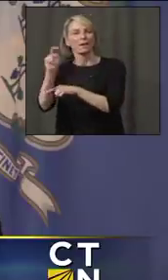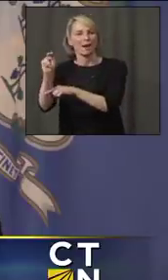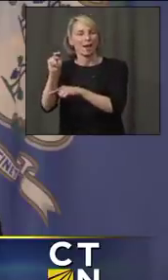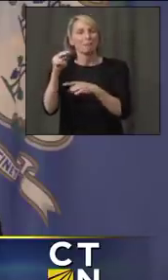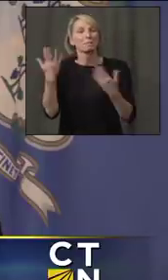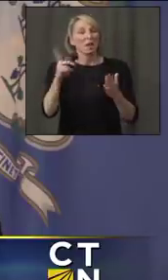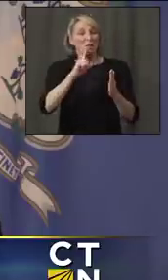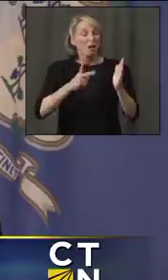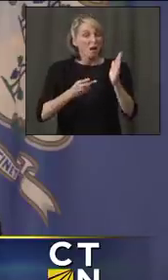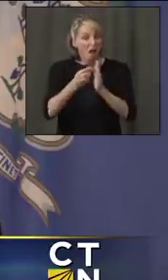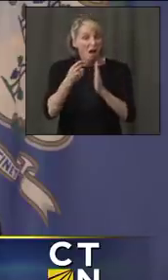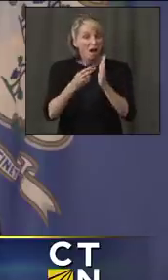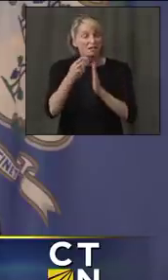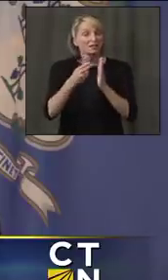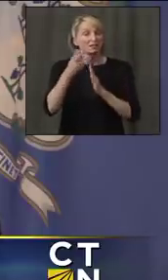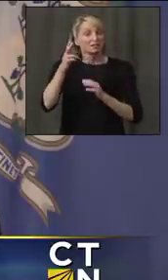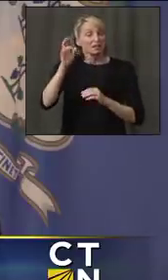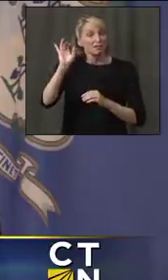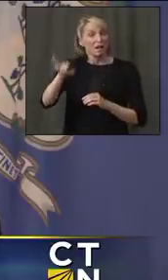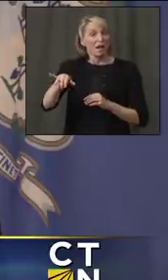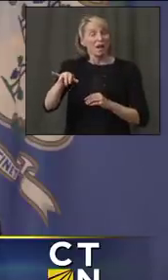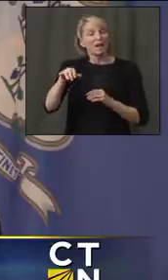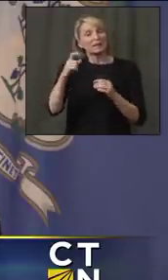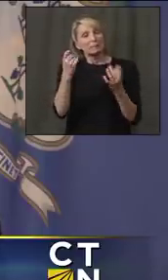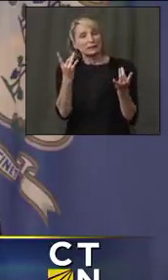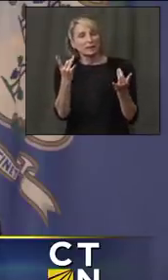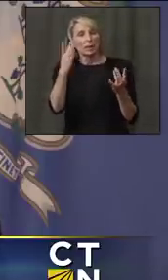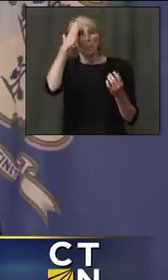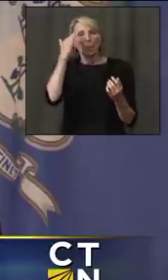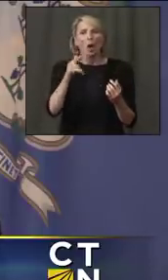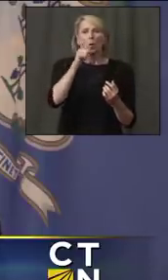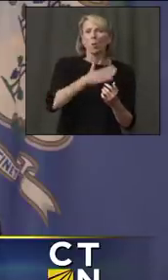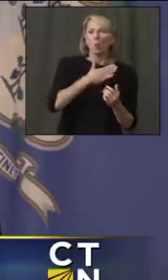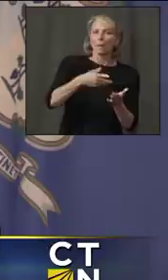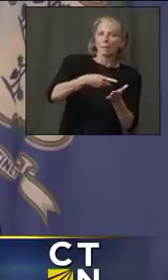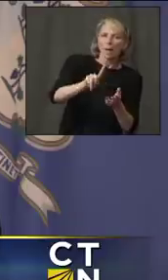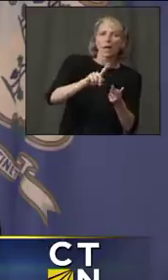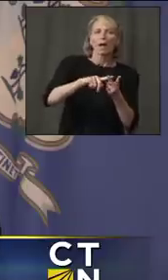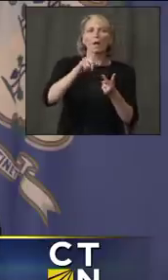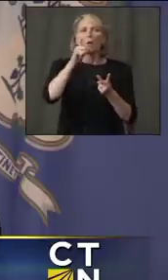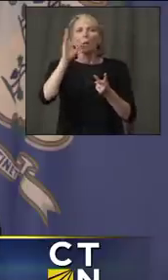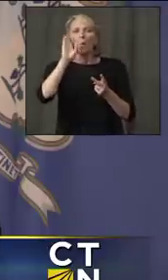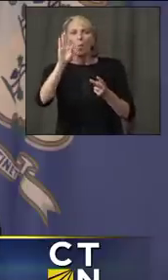you've tested negative, but let me get back to you on that.